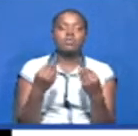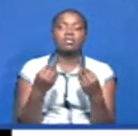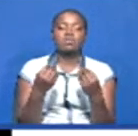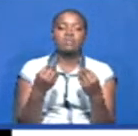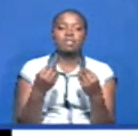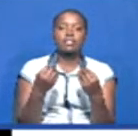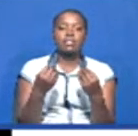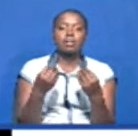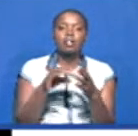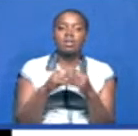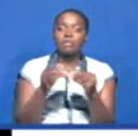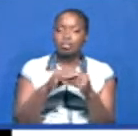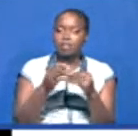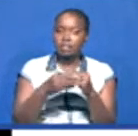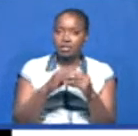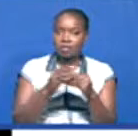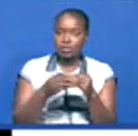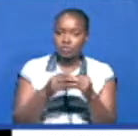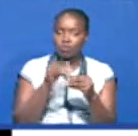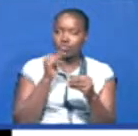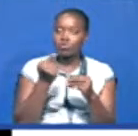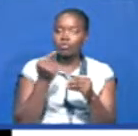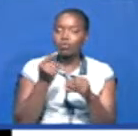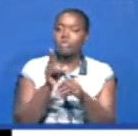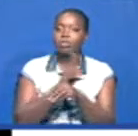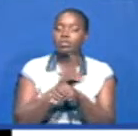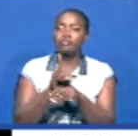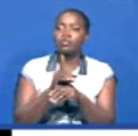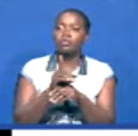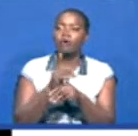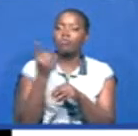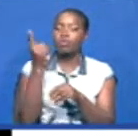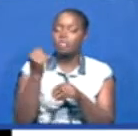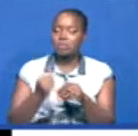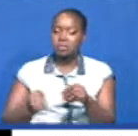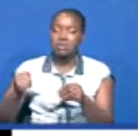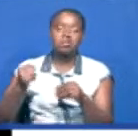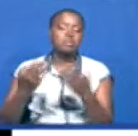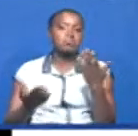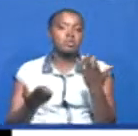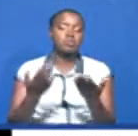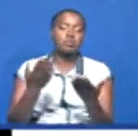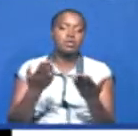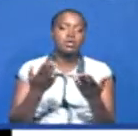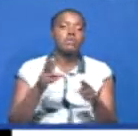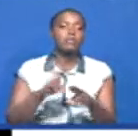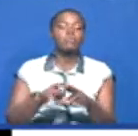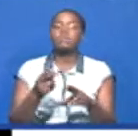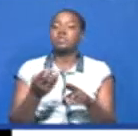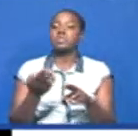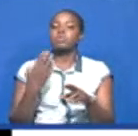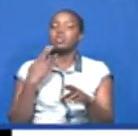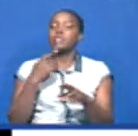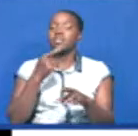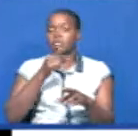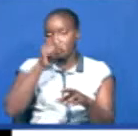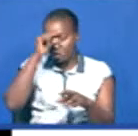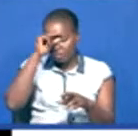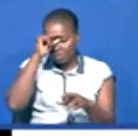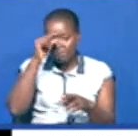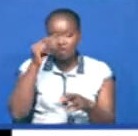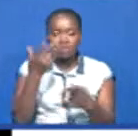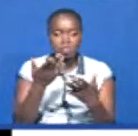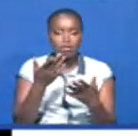And therefore, it is not only the duty of one side. Maybe we sit back and say the government, it